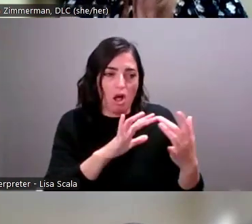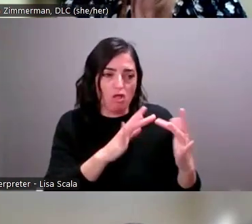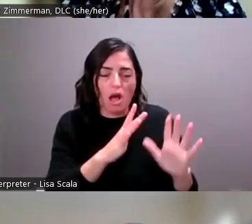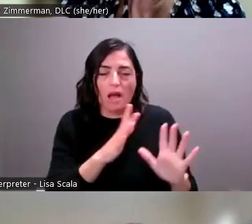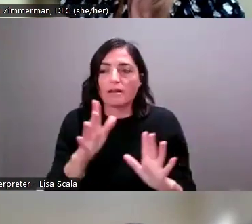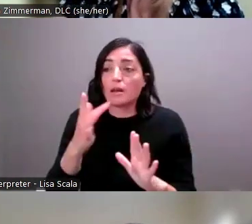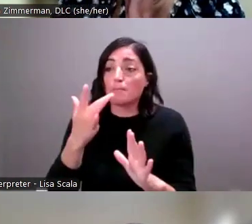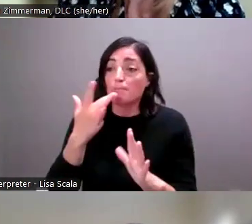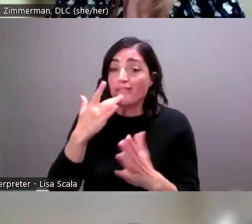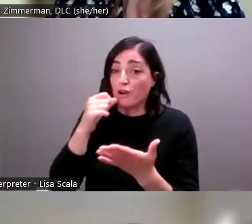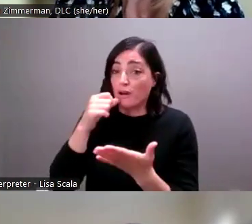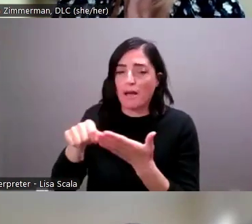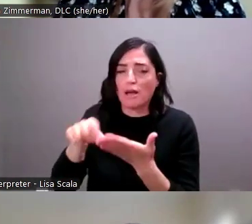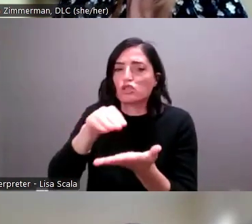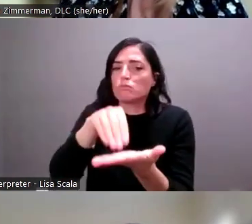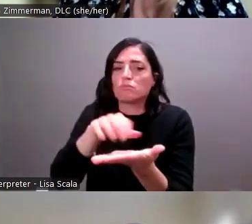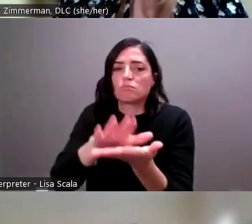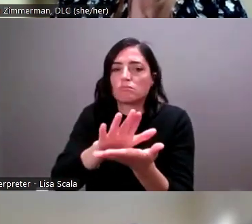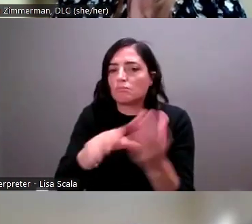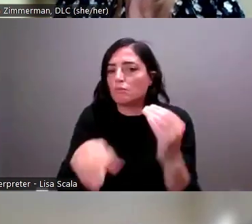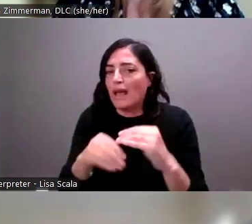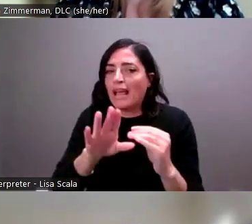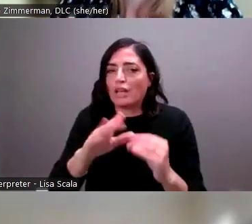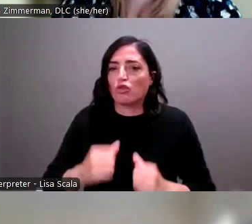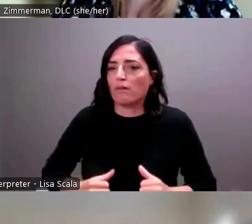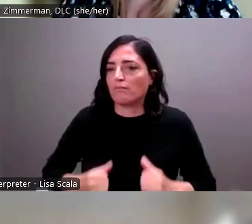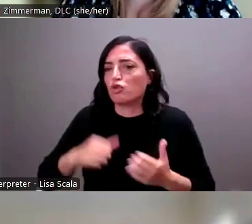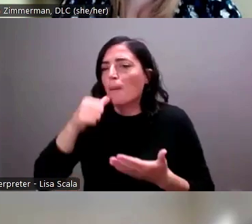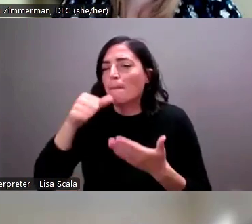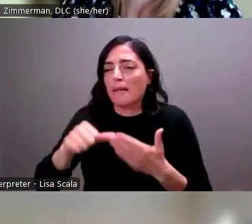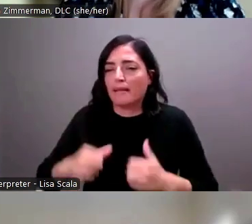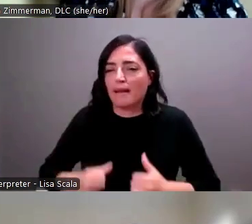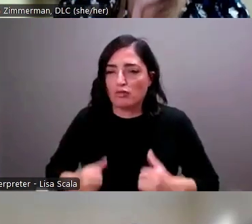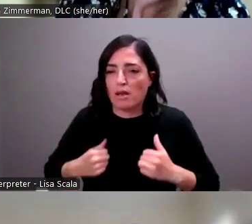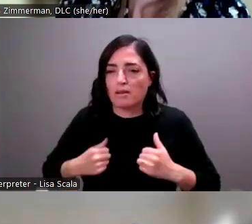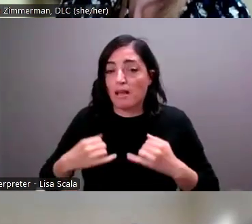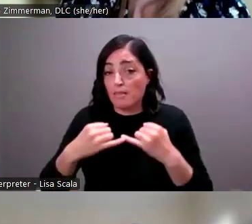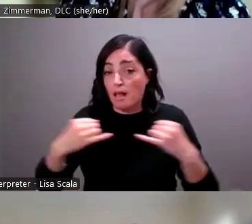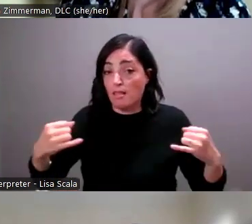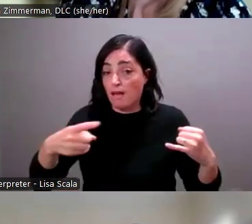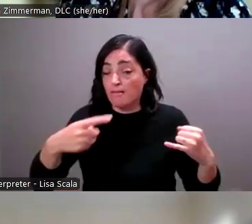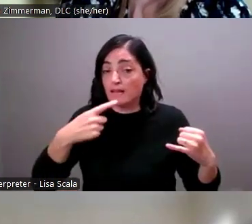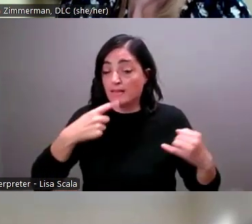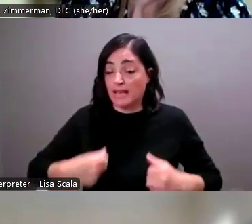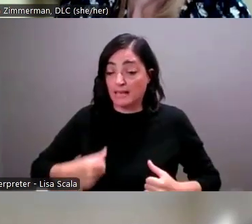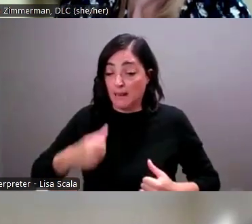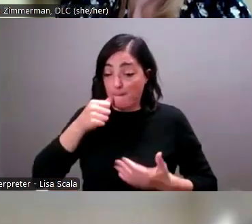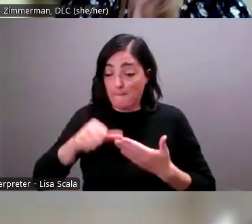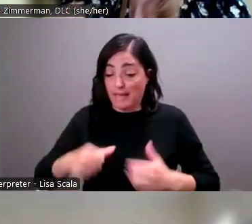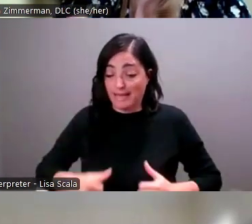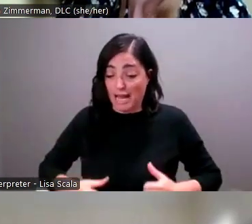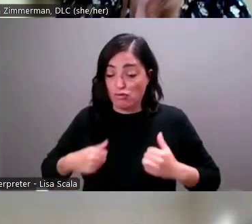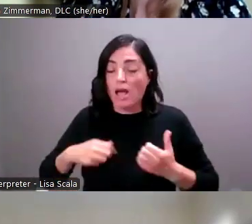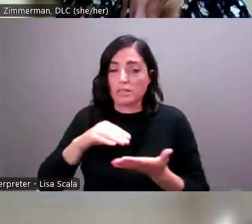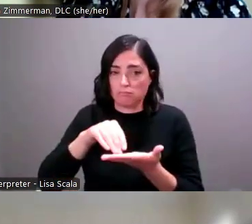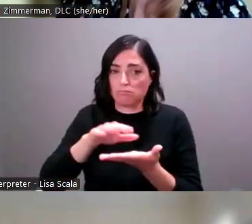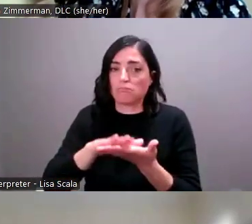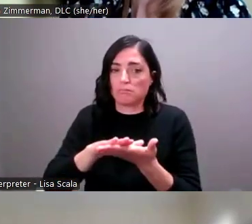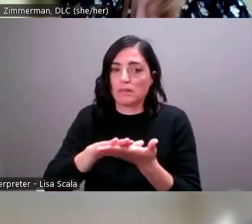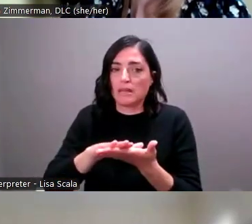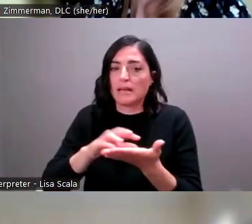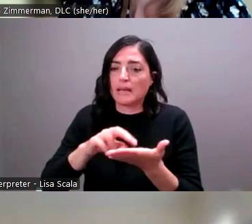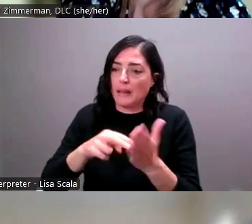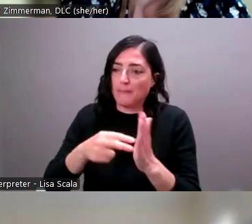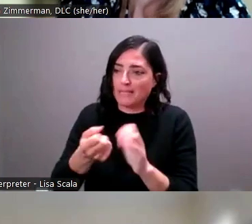would just put your mailing address on the line that says mailing address. That will make sure that you have those